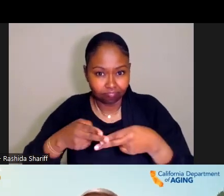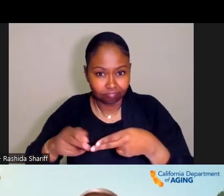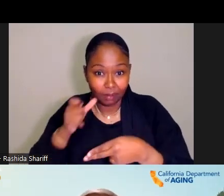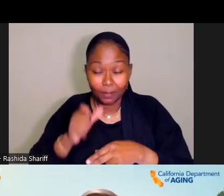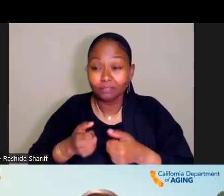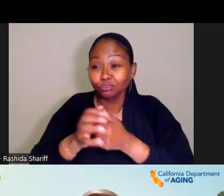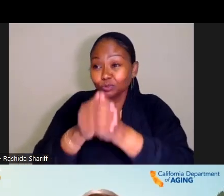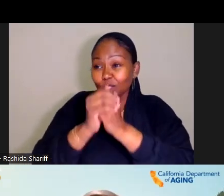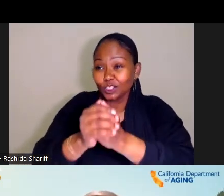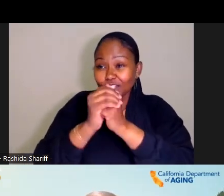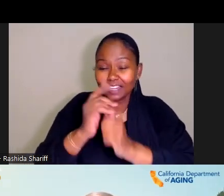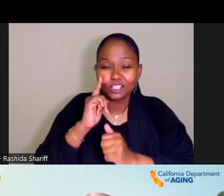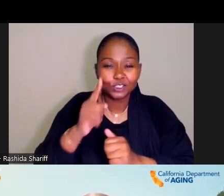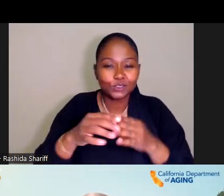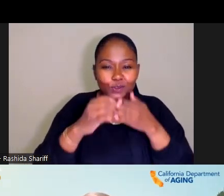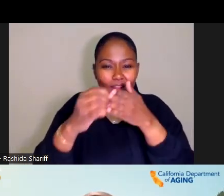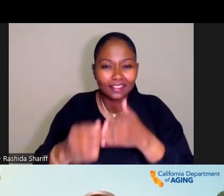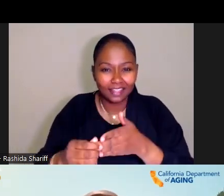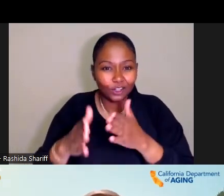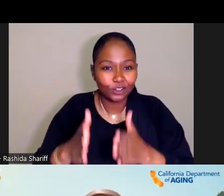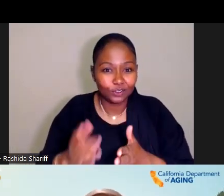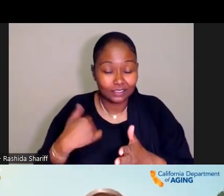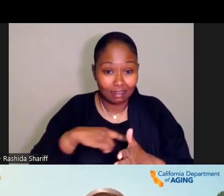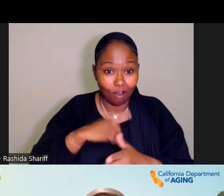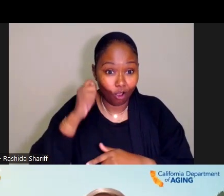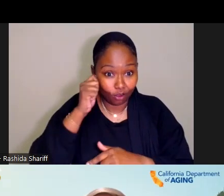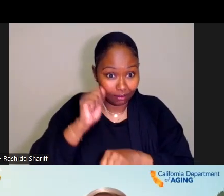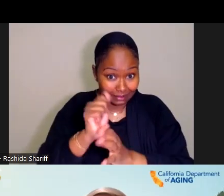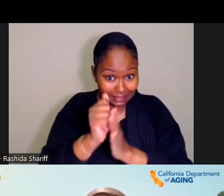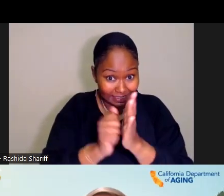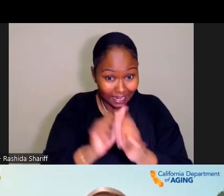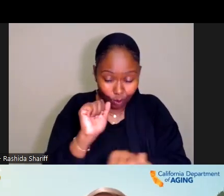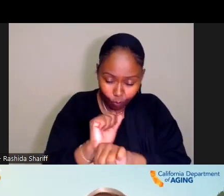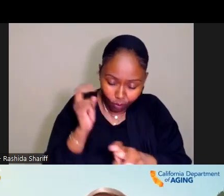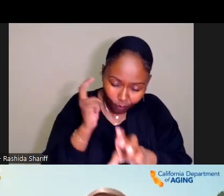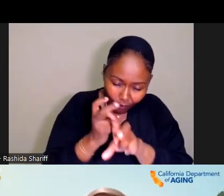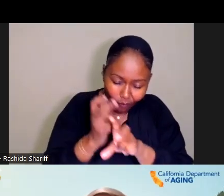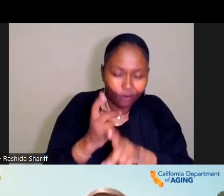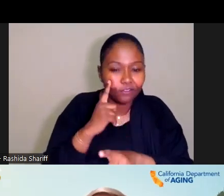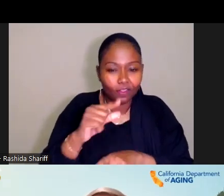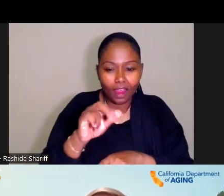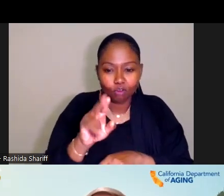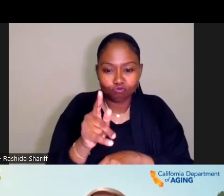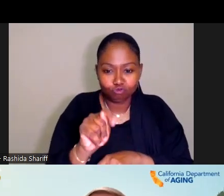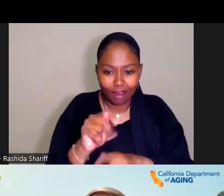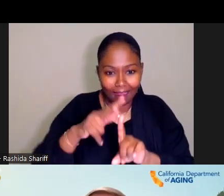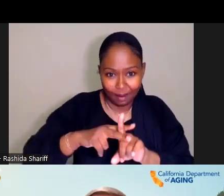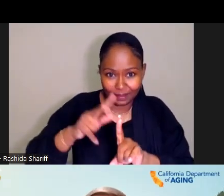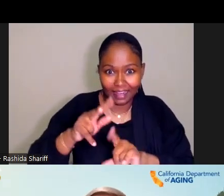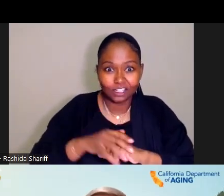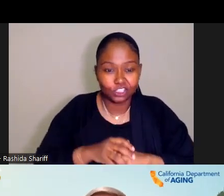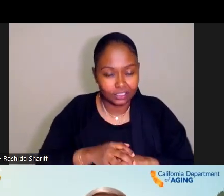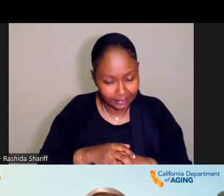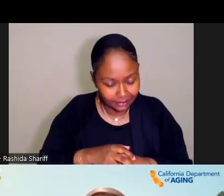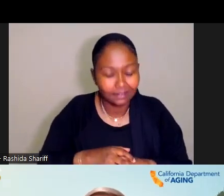congratulations to the leaders in our state who worked so hard to put that competitive grant application together. And that's a tidy